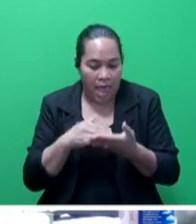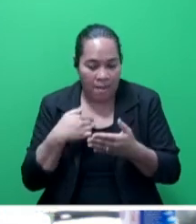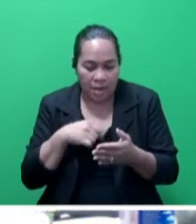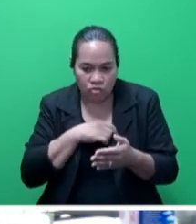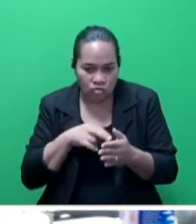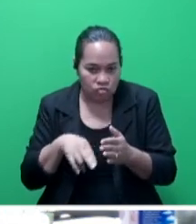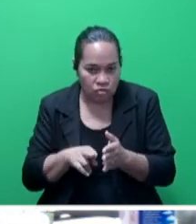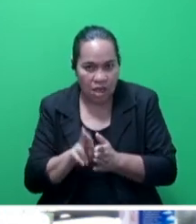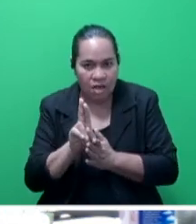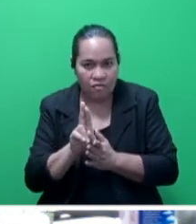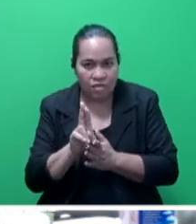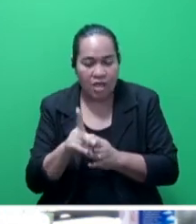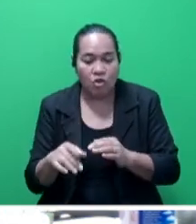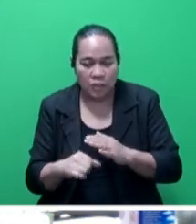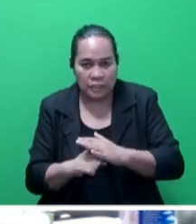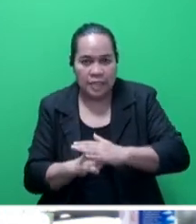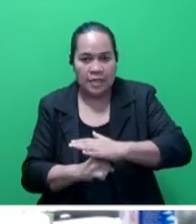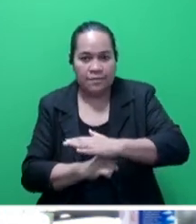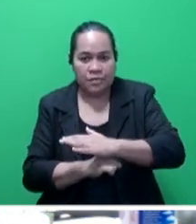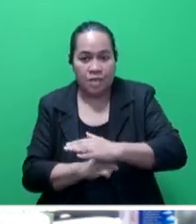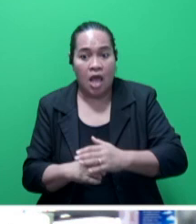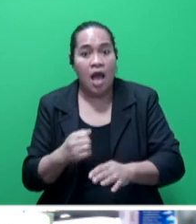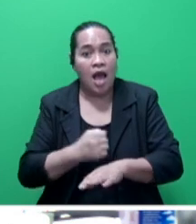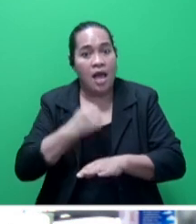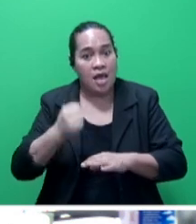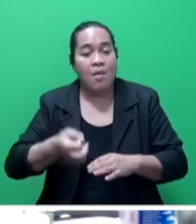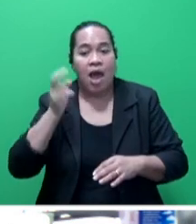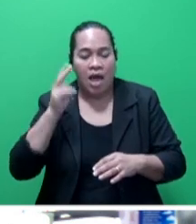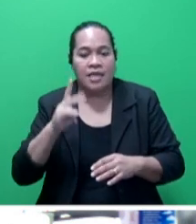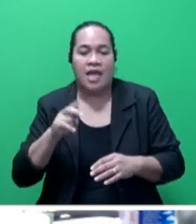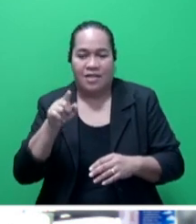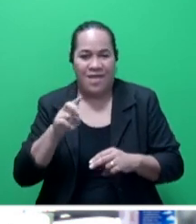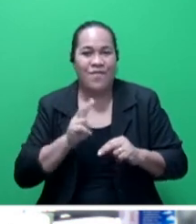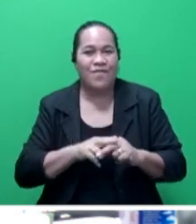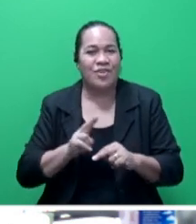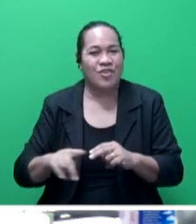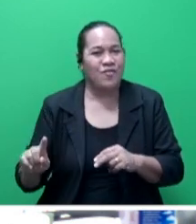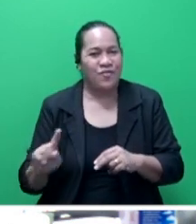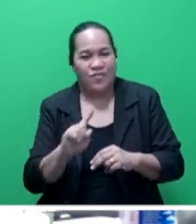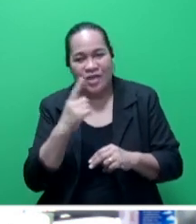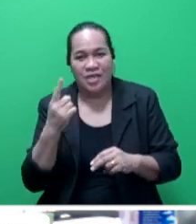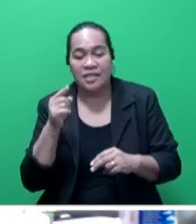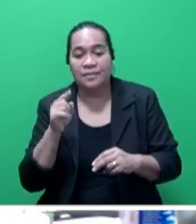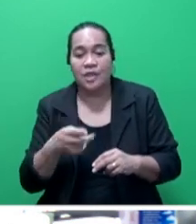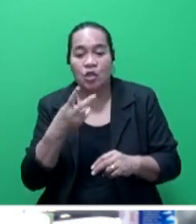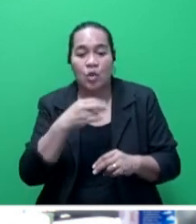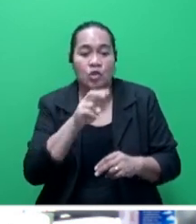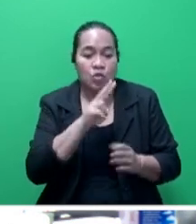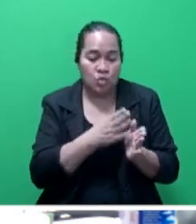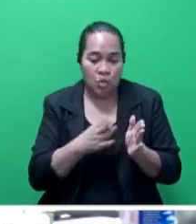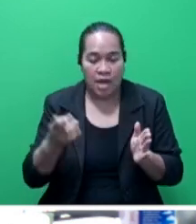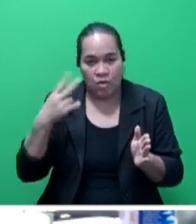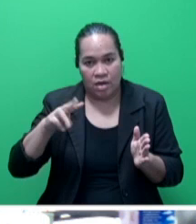recovery and stability. Government has yet again put Fiji first in our 2022 and 2023 national